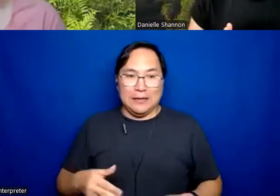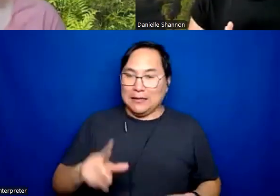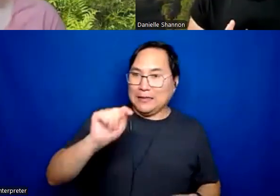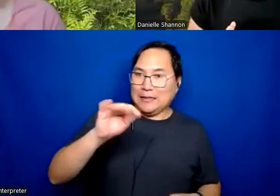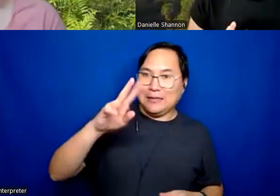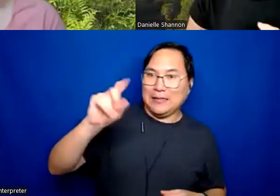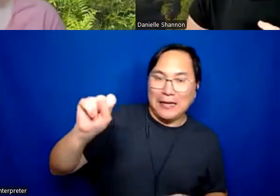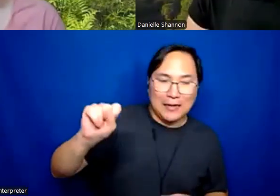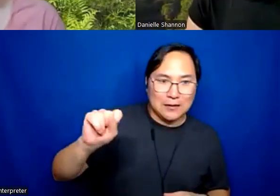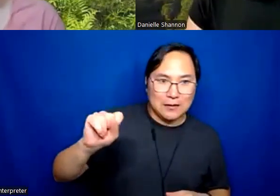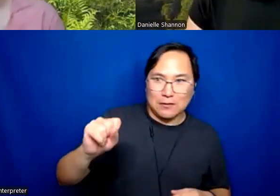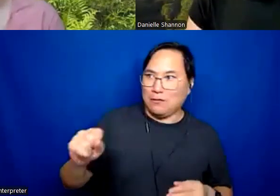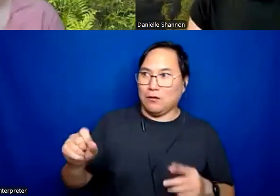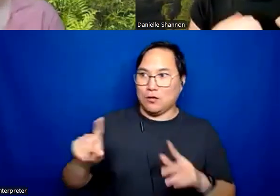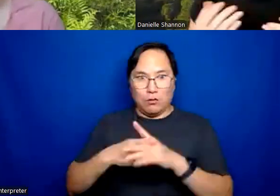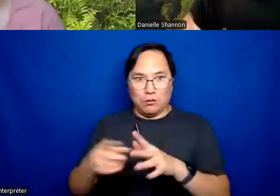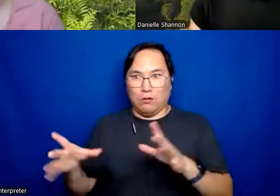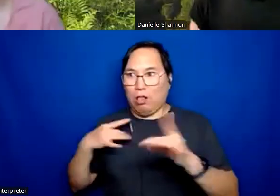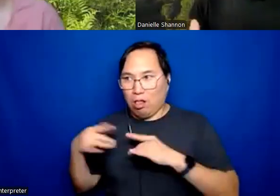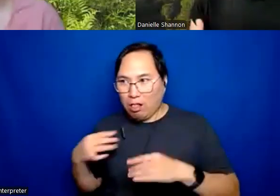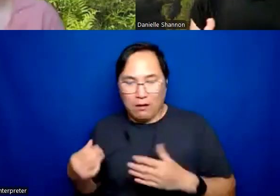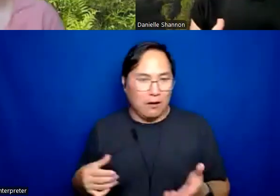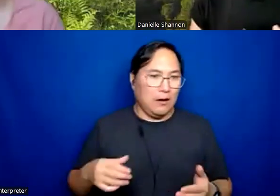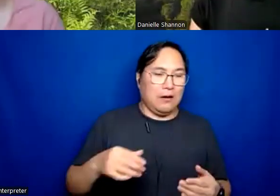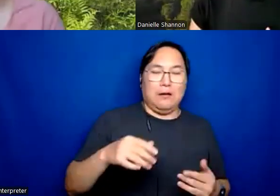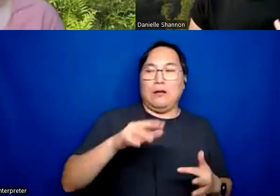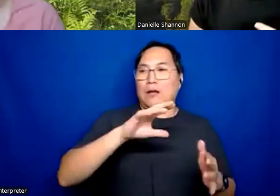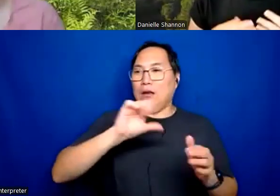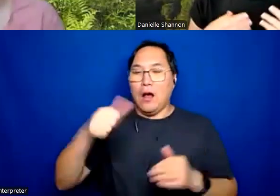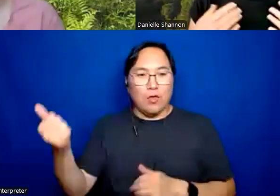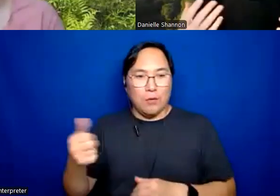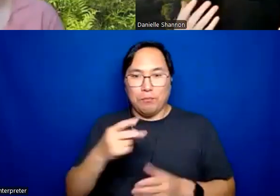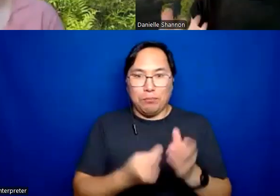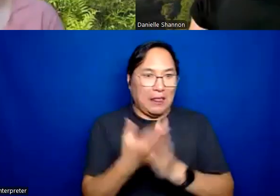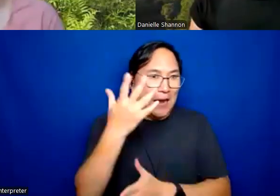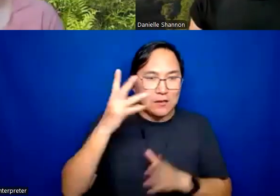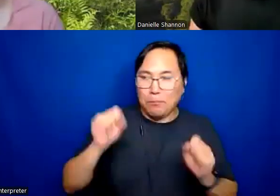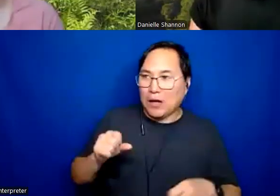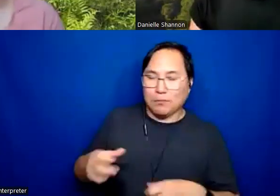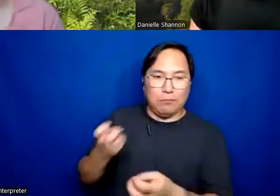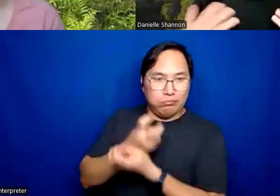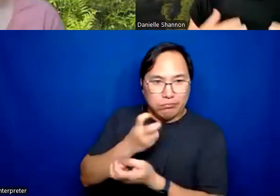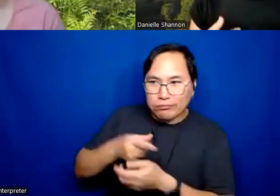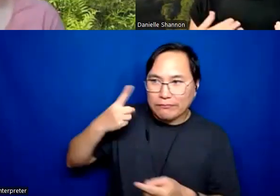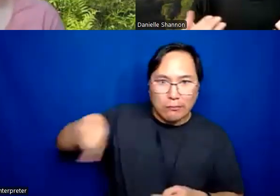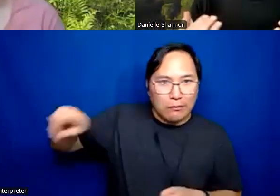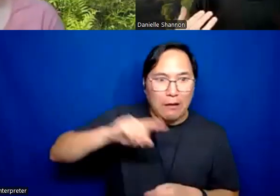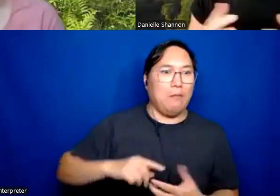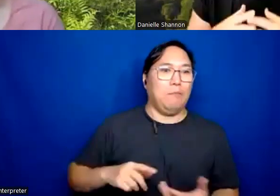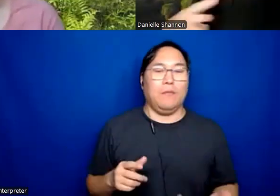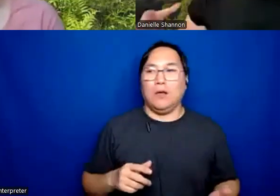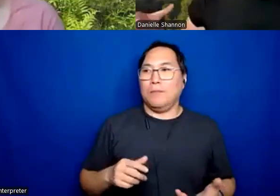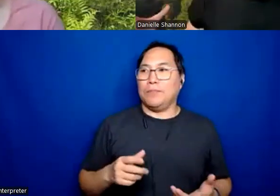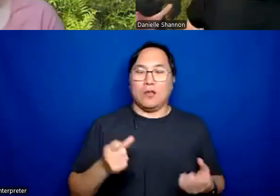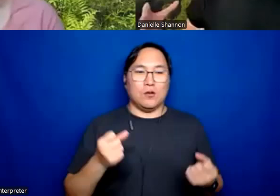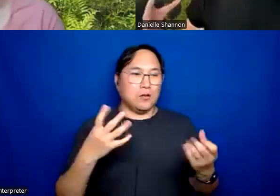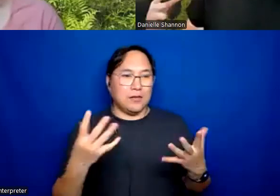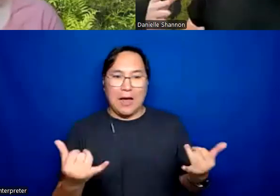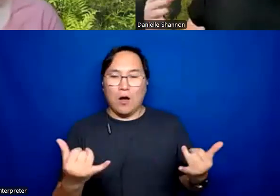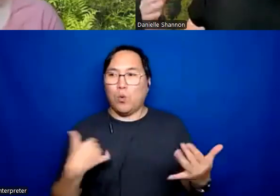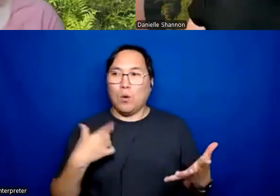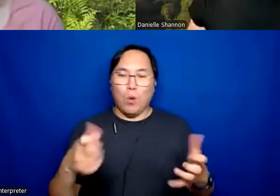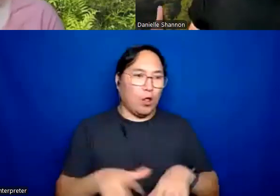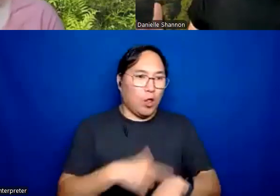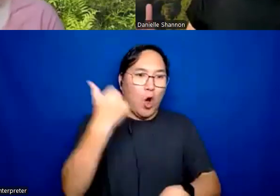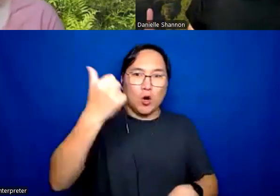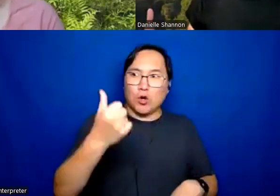plants. But are we communicating that? Do our visitors understand that? There's a huge influence of changing longer growing season are having